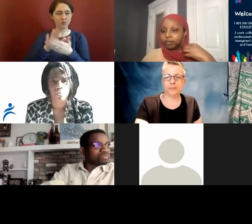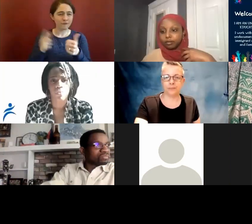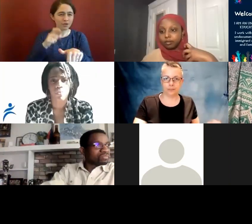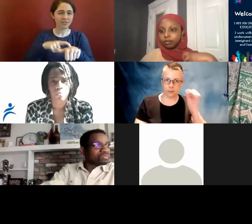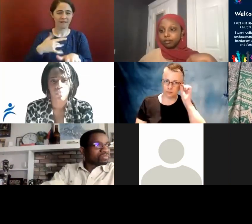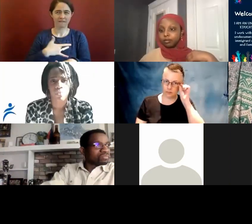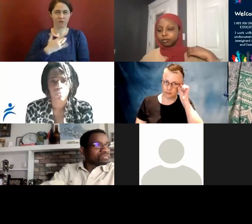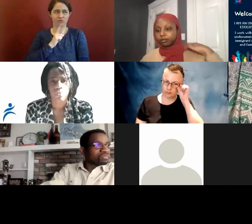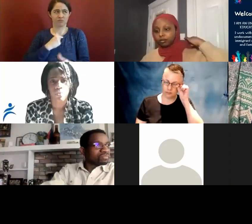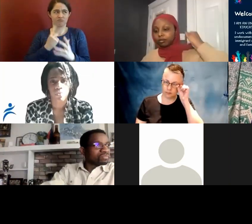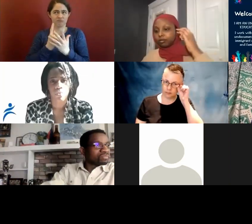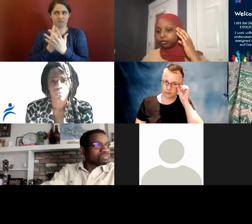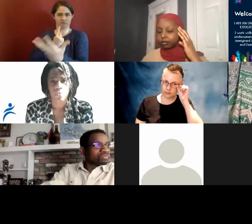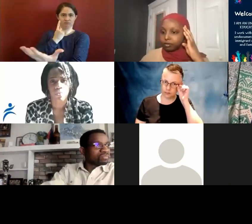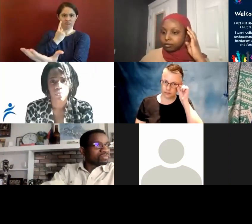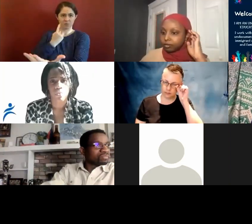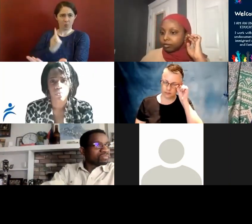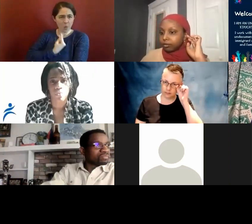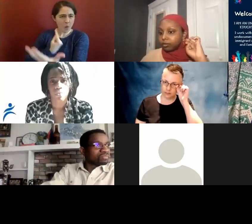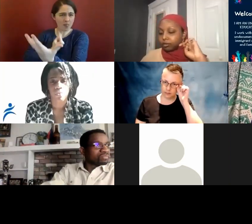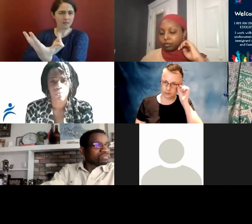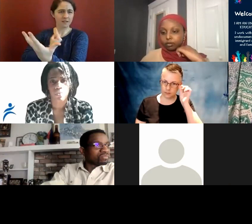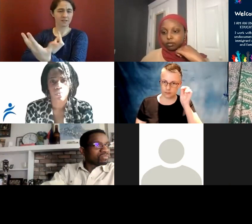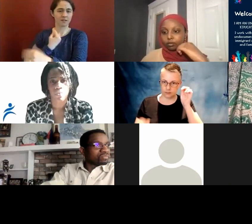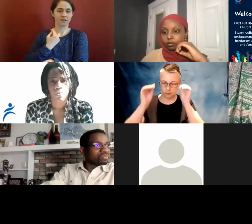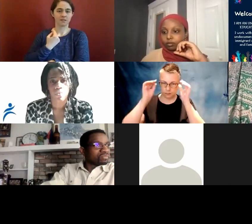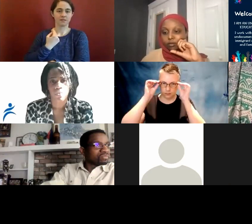people, lonely as well, because I didn't see a